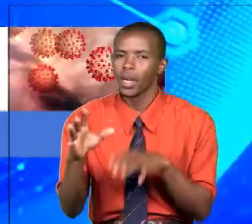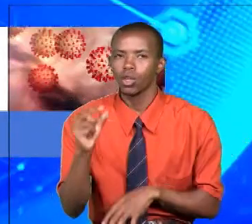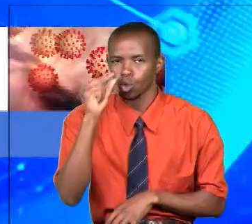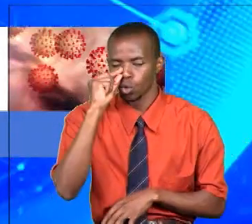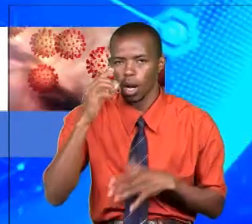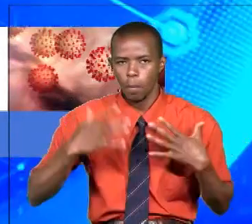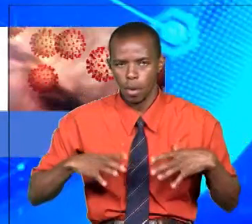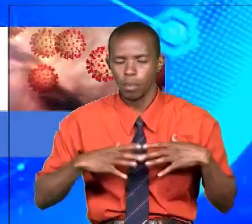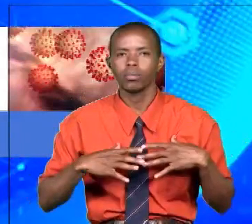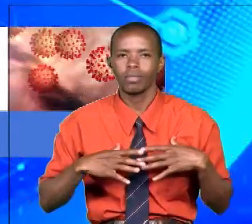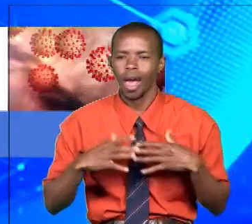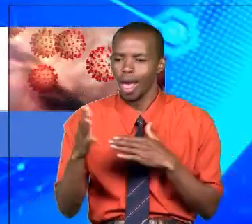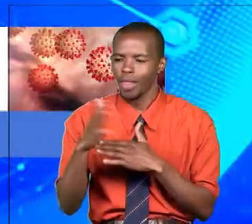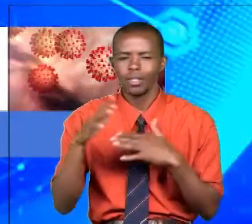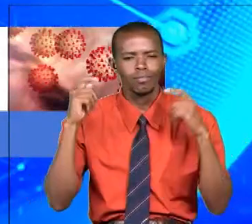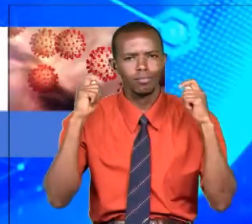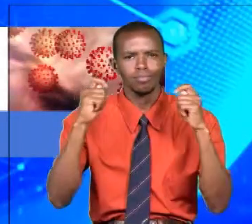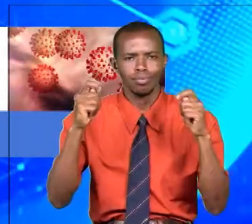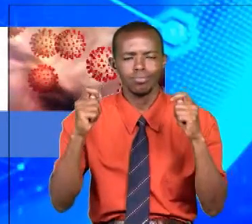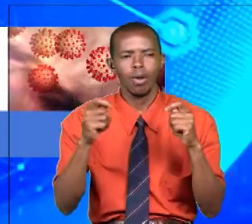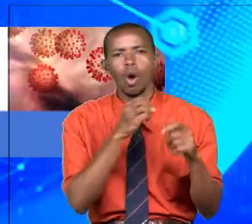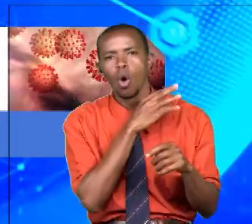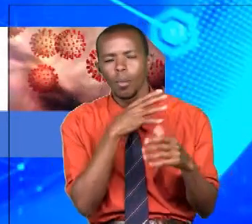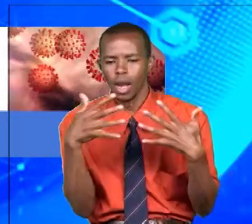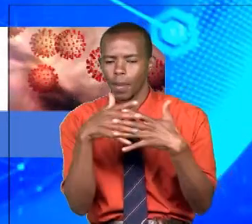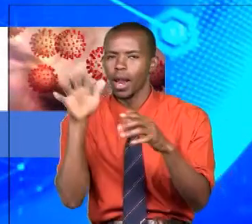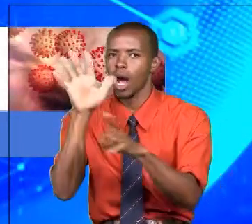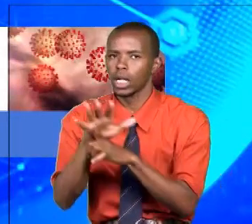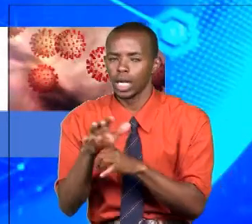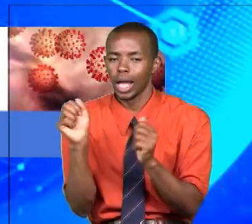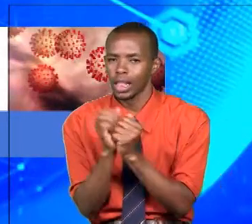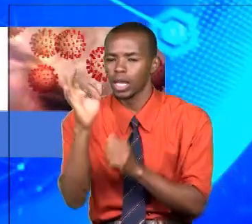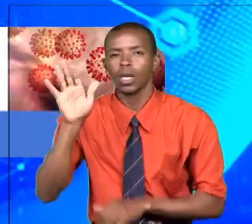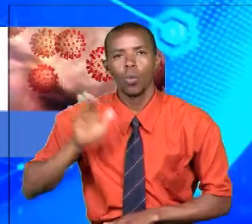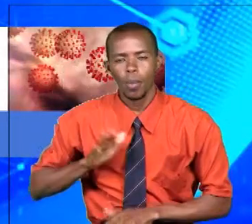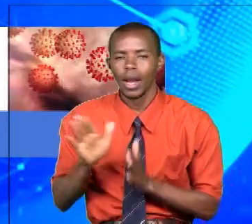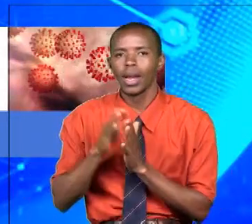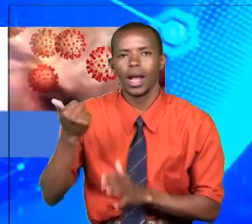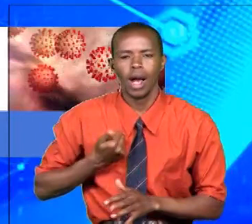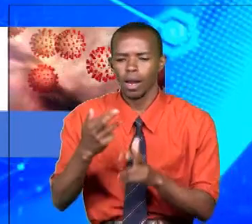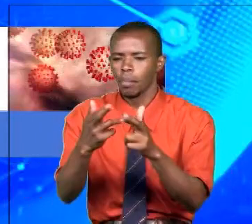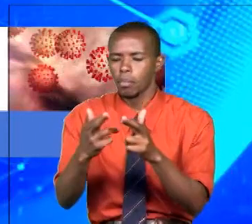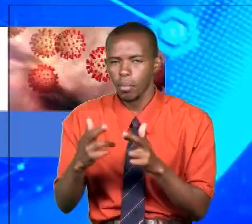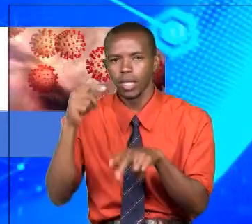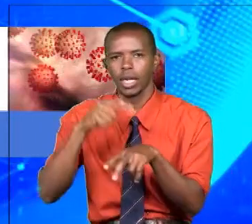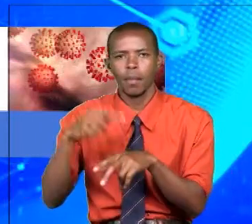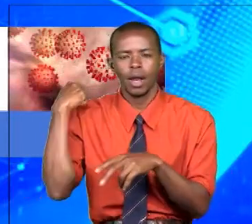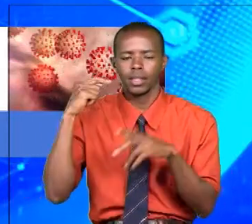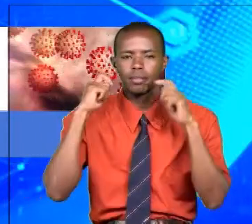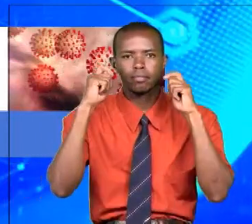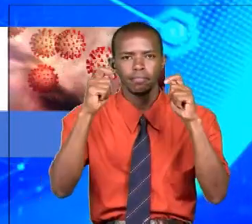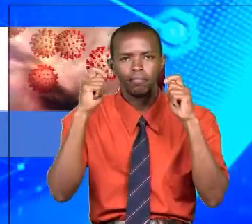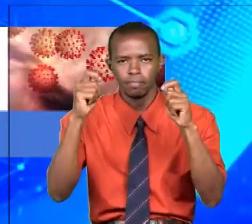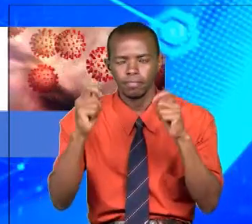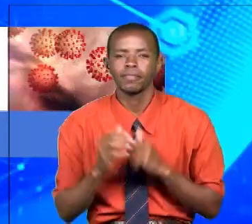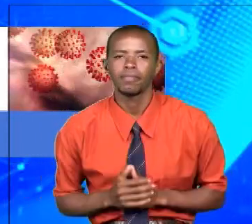rallied on Thursday condemning sexual attacks after the United Nations said at least 13 women and girls were raped during the recent mass protest against